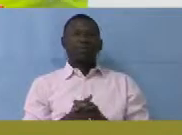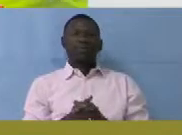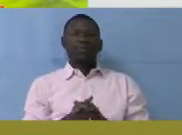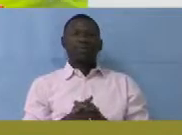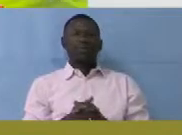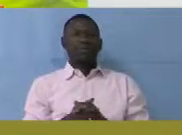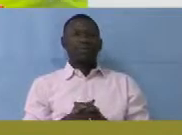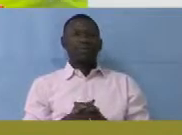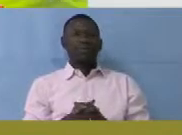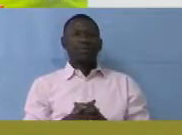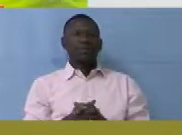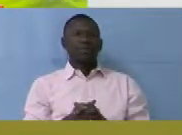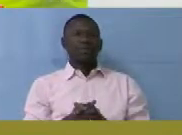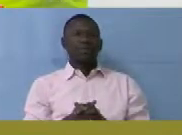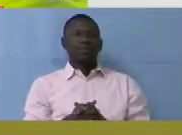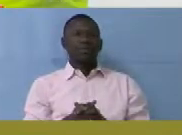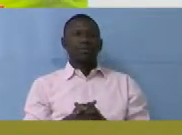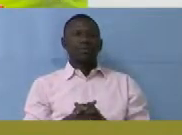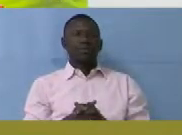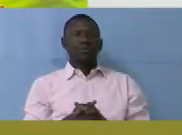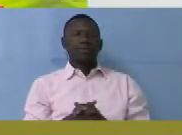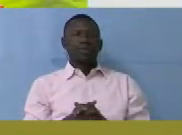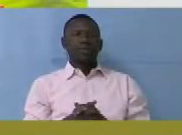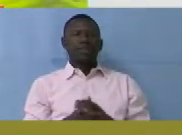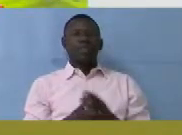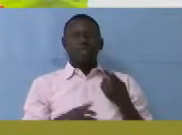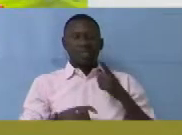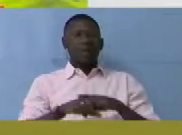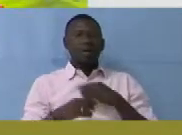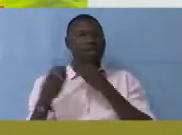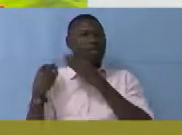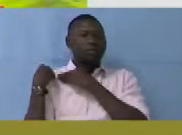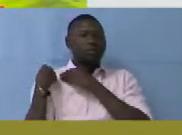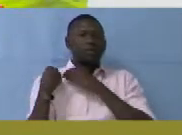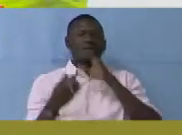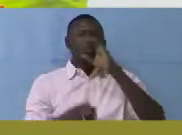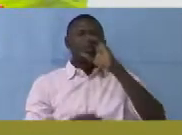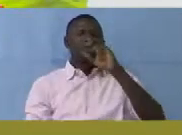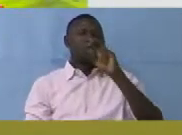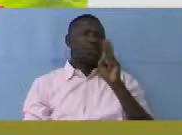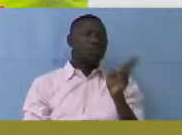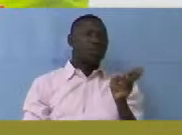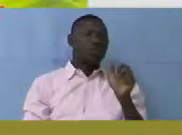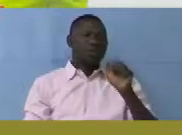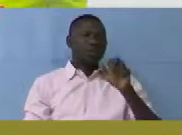I was a chain man at the time. We surveyed